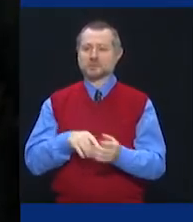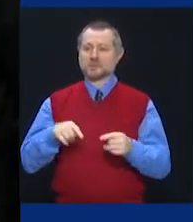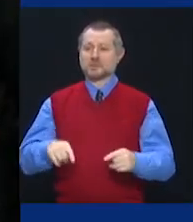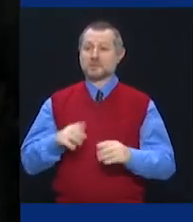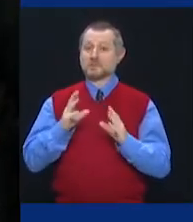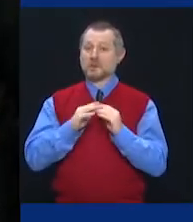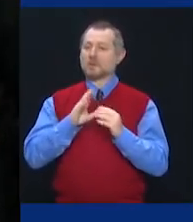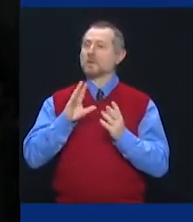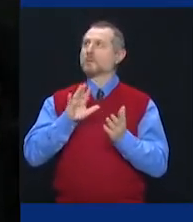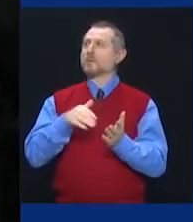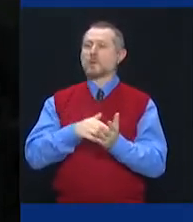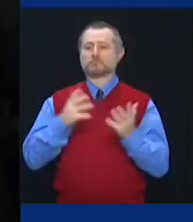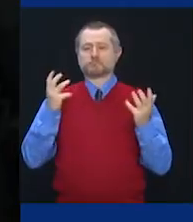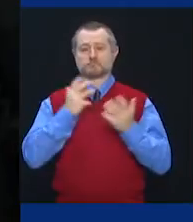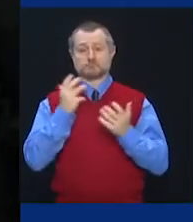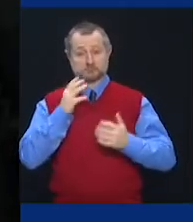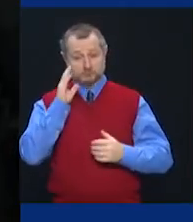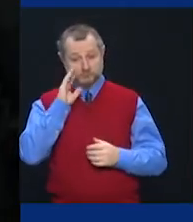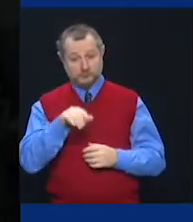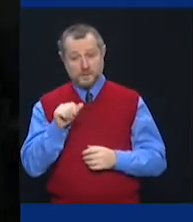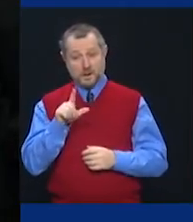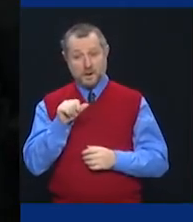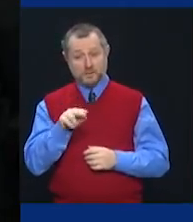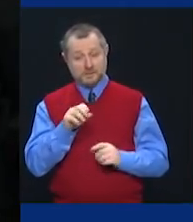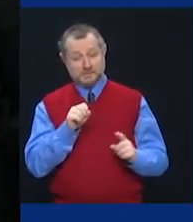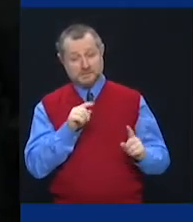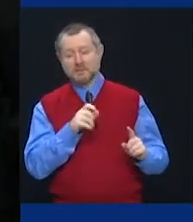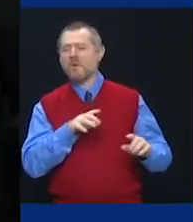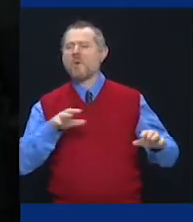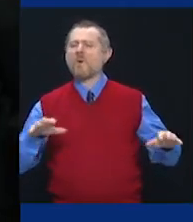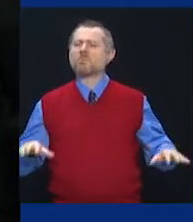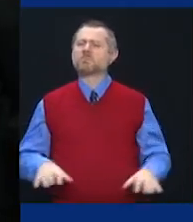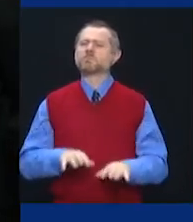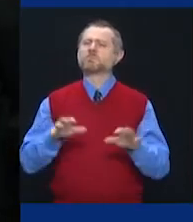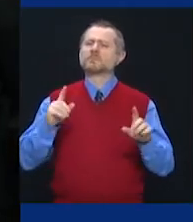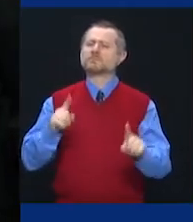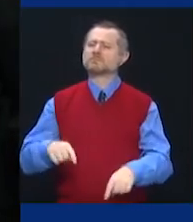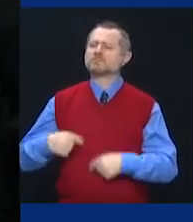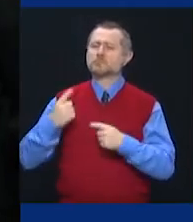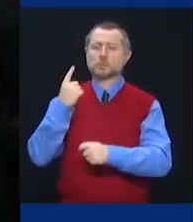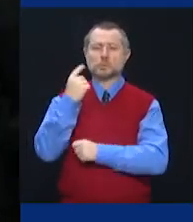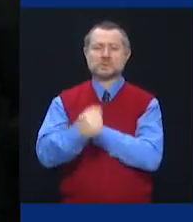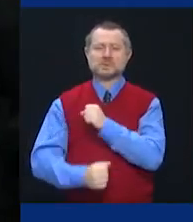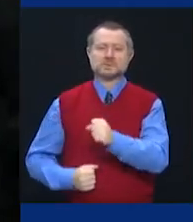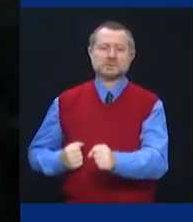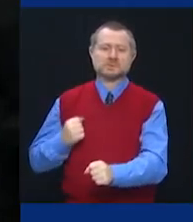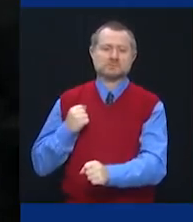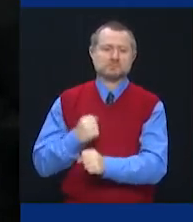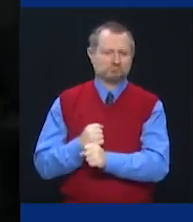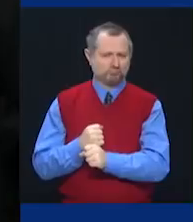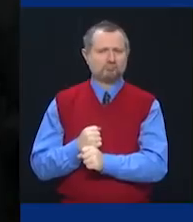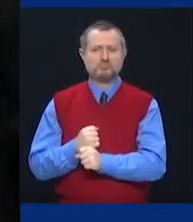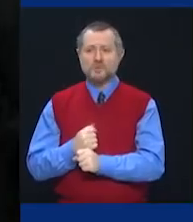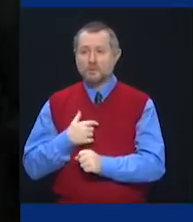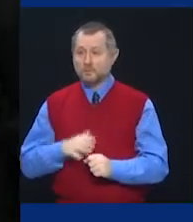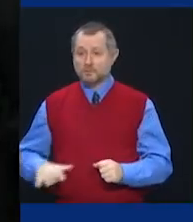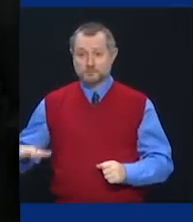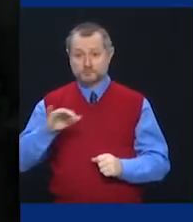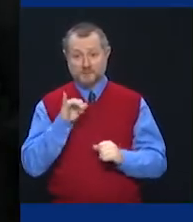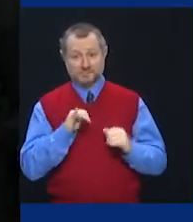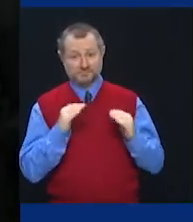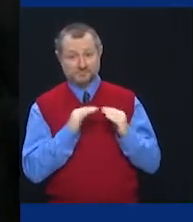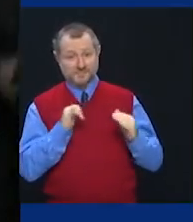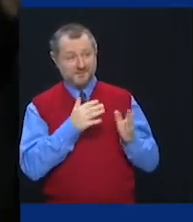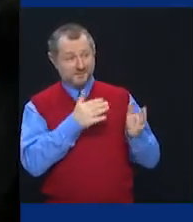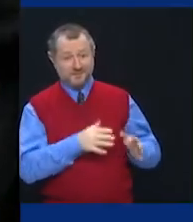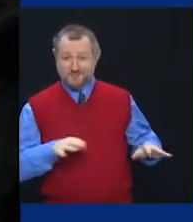Alan Steele has had to do over the past year, no convention center on the planet has ever done. Let's give him a